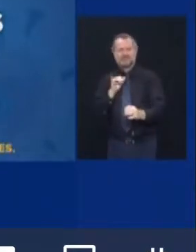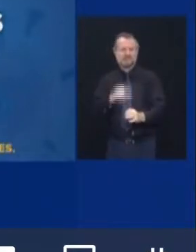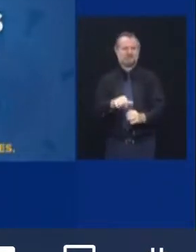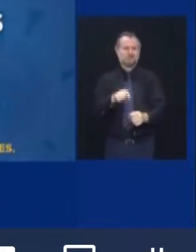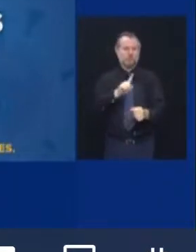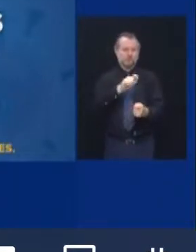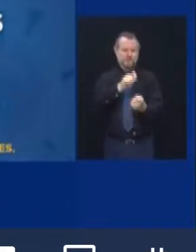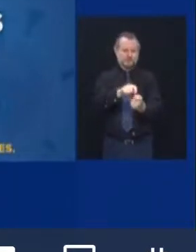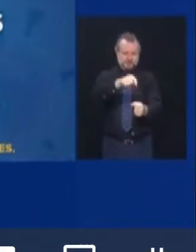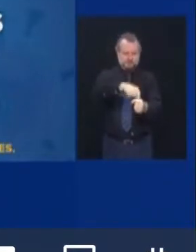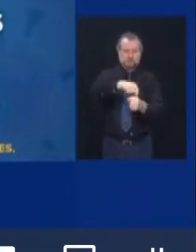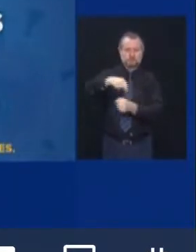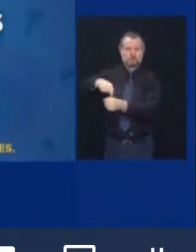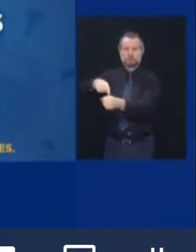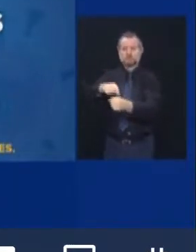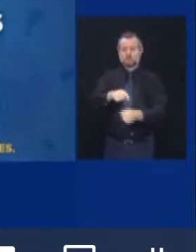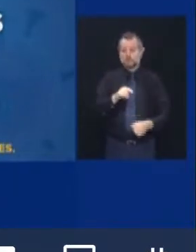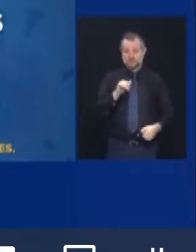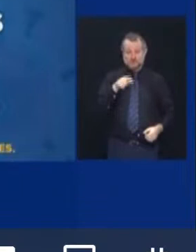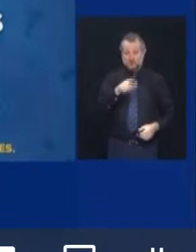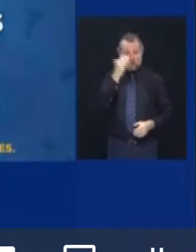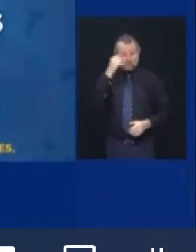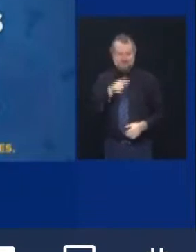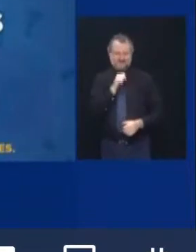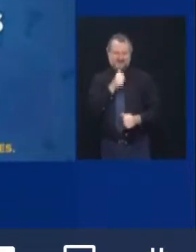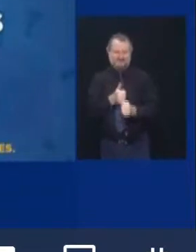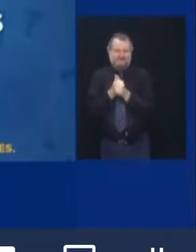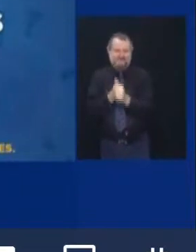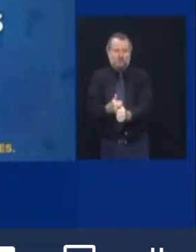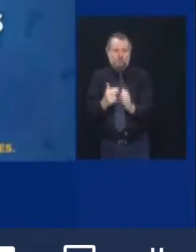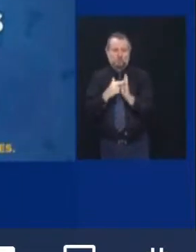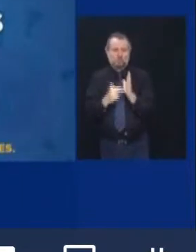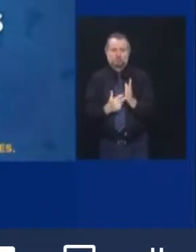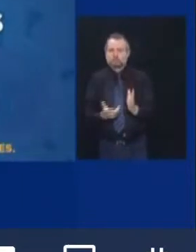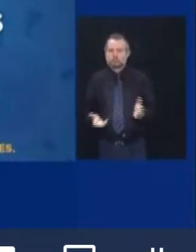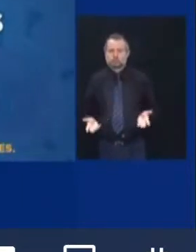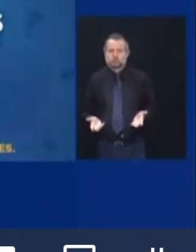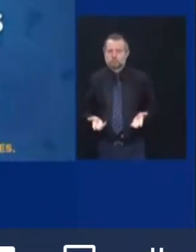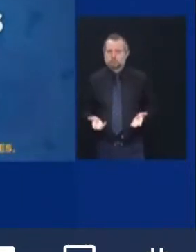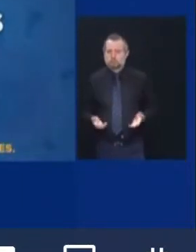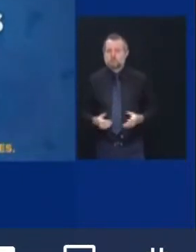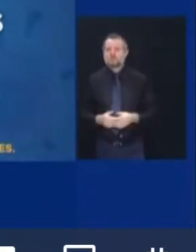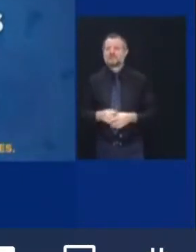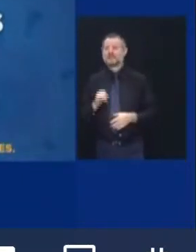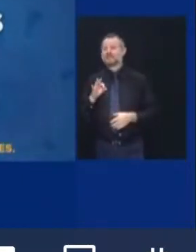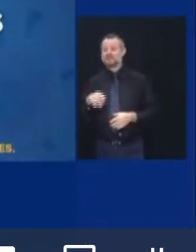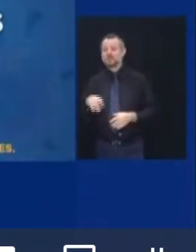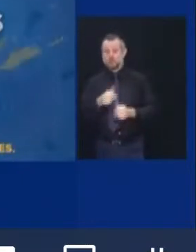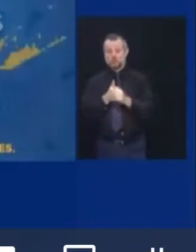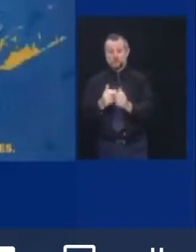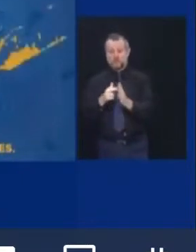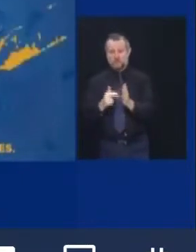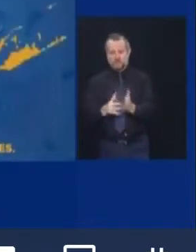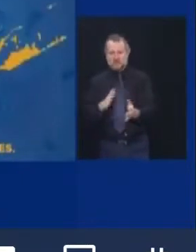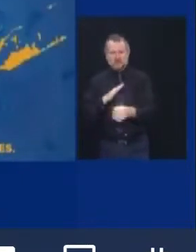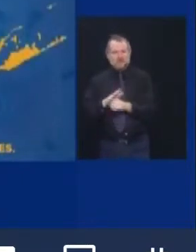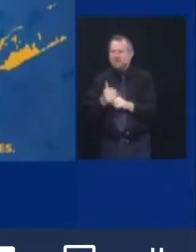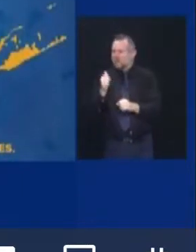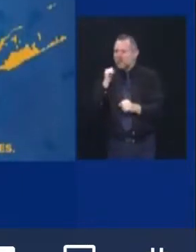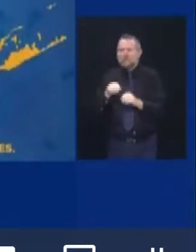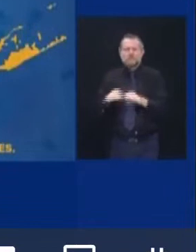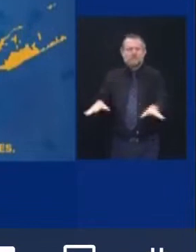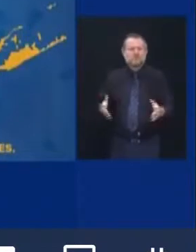there was a lack of compliance. Otherwise, the cluster is not a cluster. It didn't exist unless there was a lack of